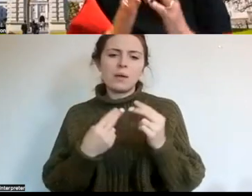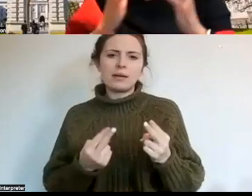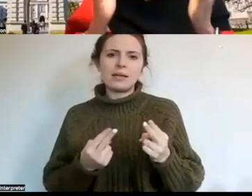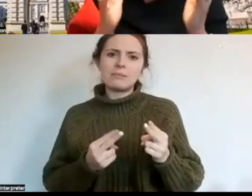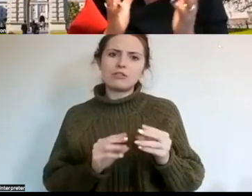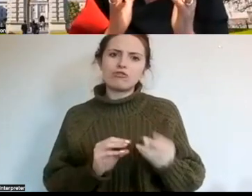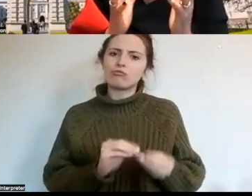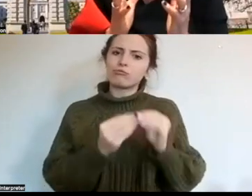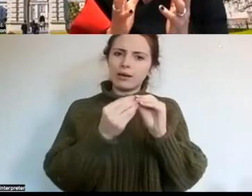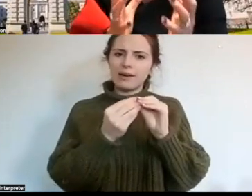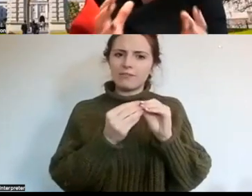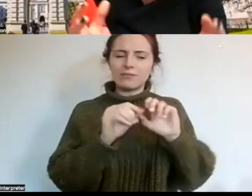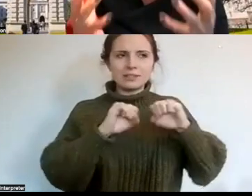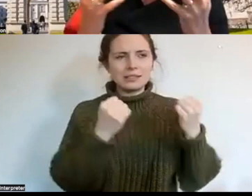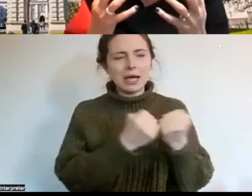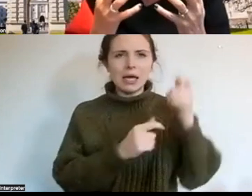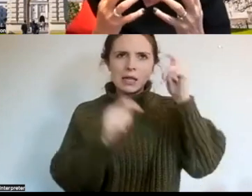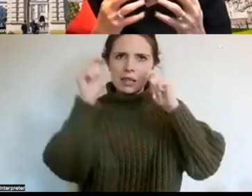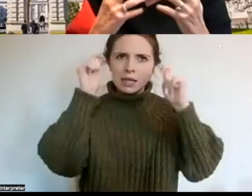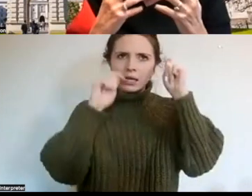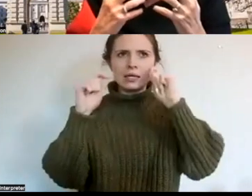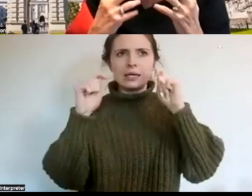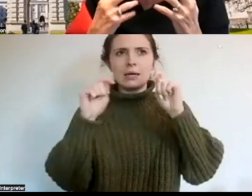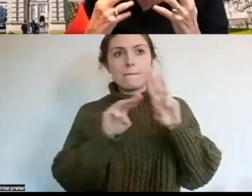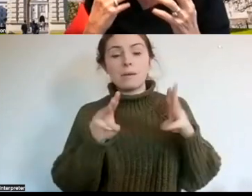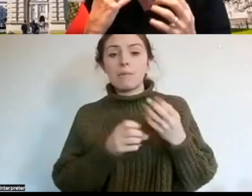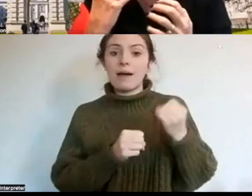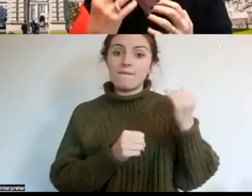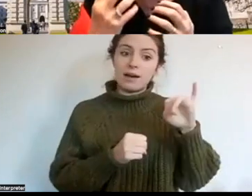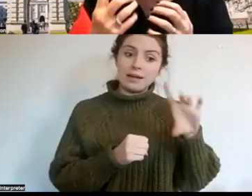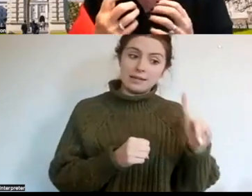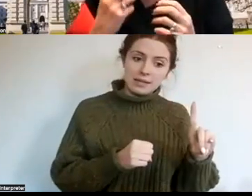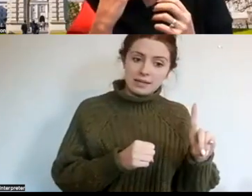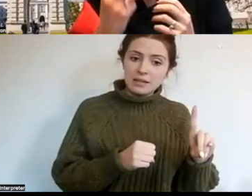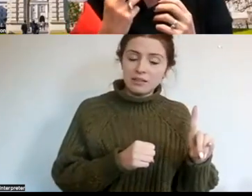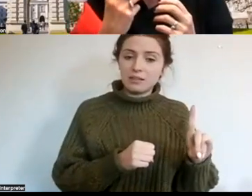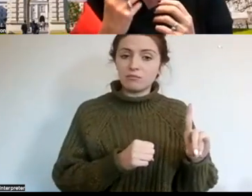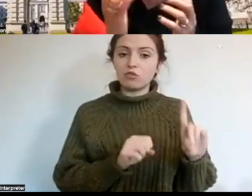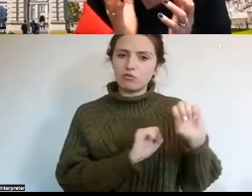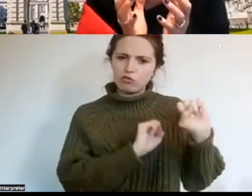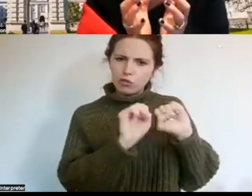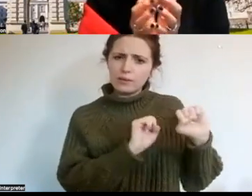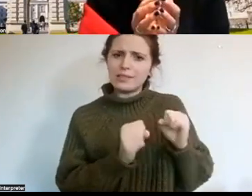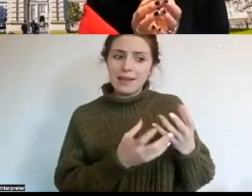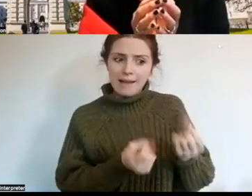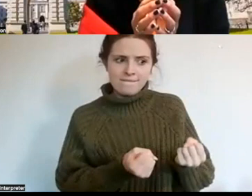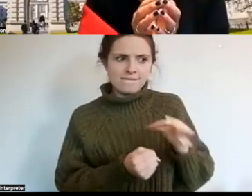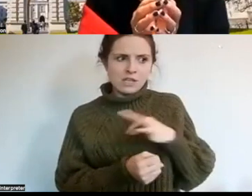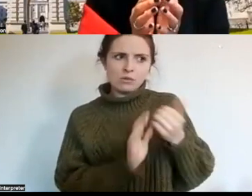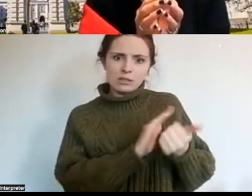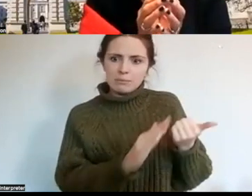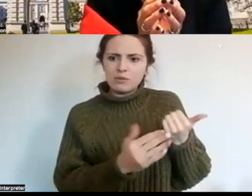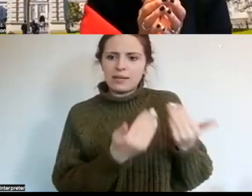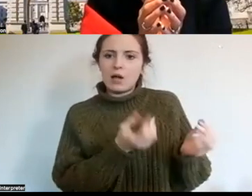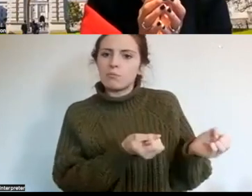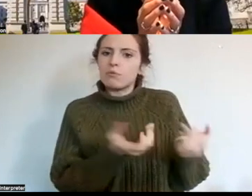creative at a societal level, both for people with ID, and I think the ID services have good experience on how to deliver good care